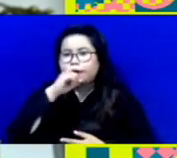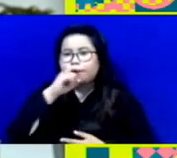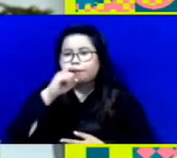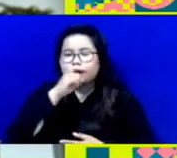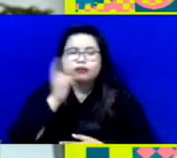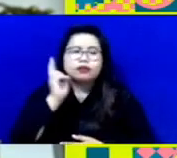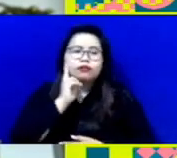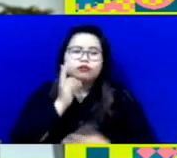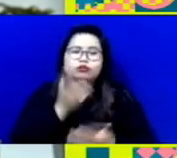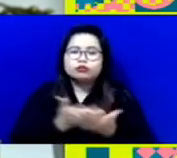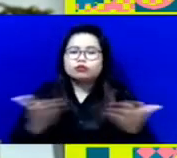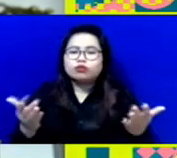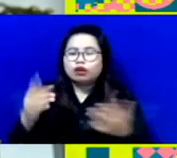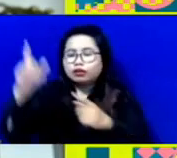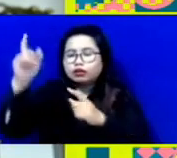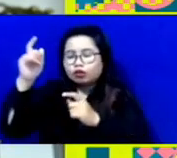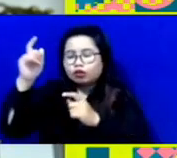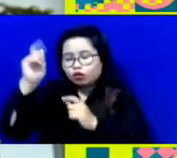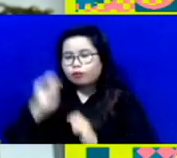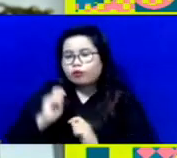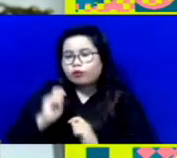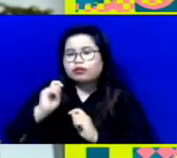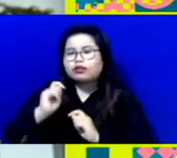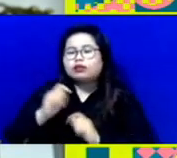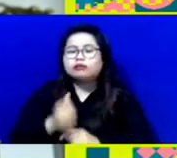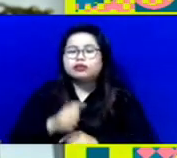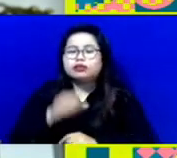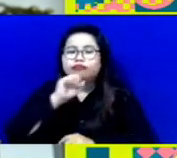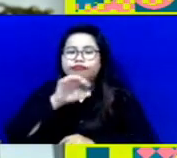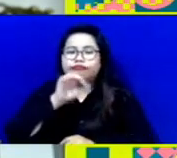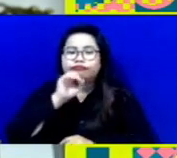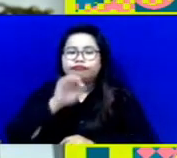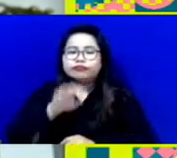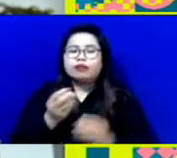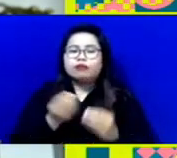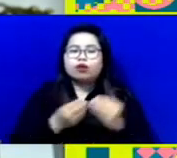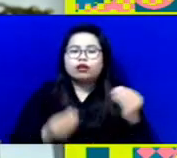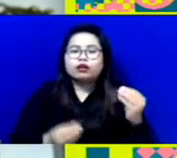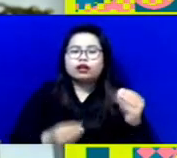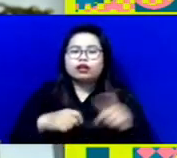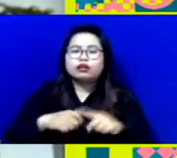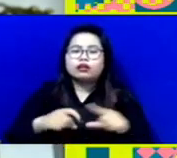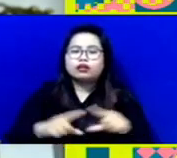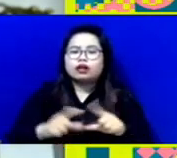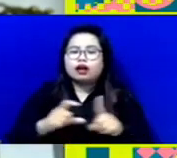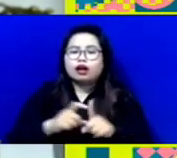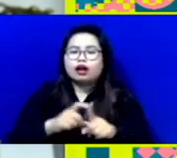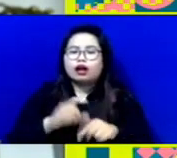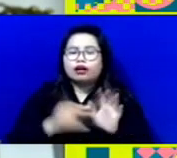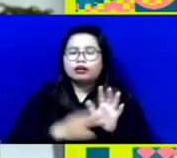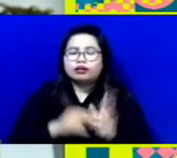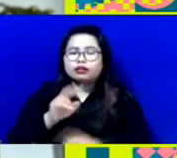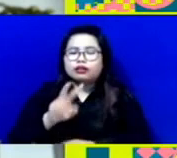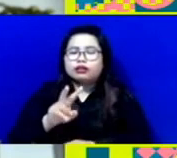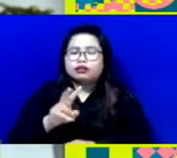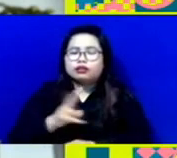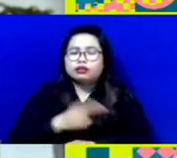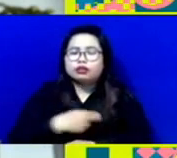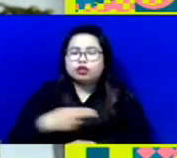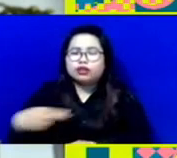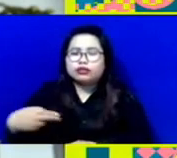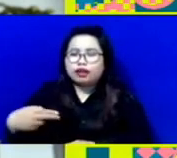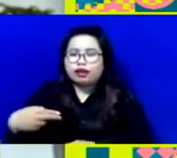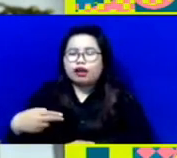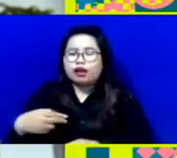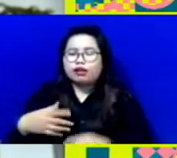speak on behalf of Kadin Indonesia, or the Indonesian Chamber of Commerce and Industry, the sole